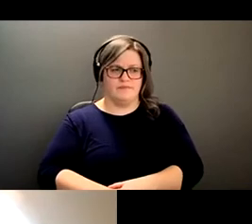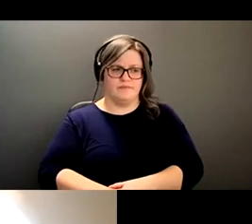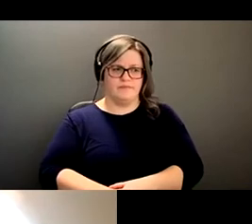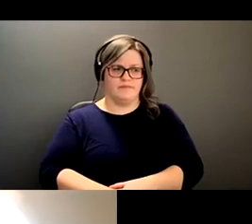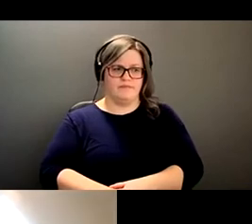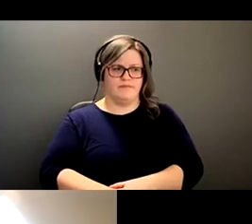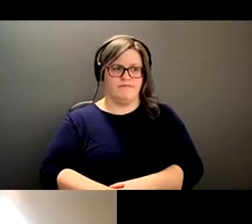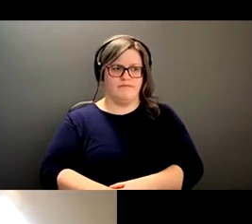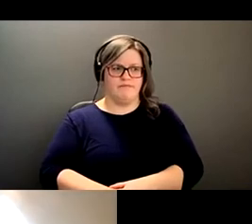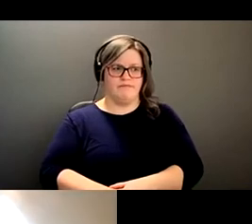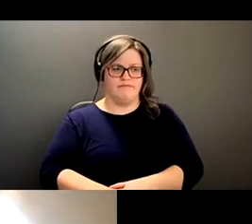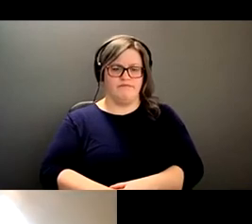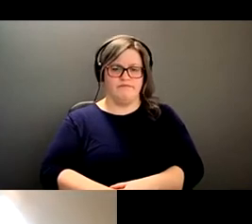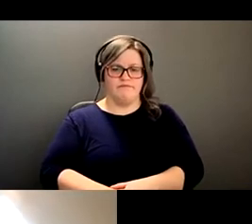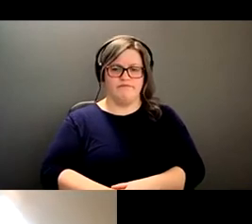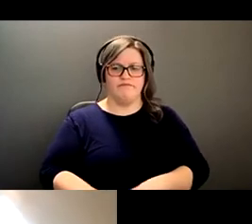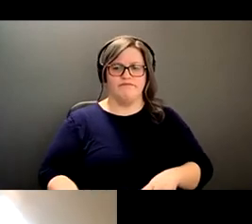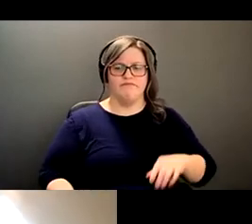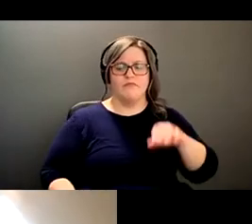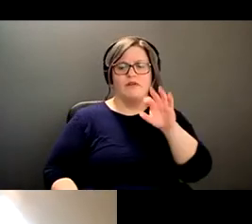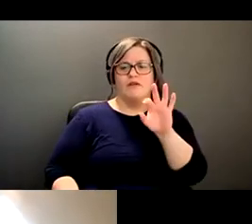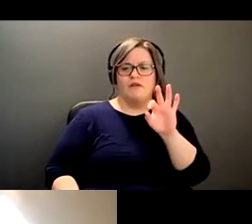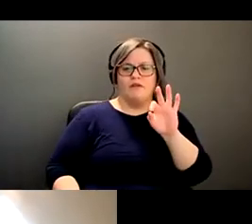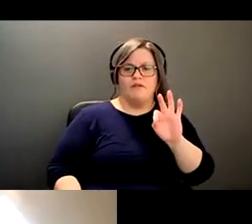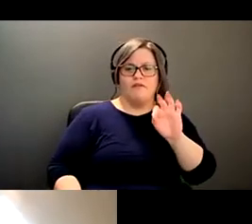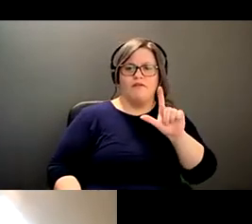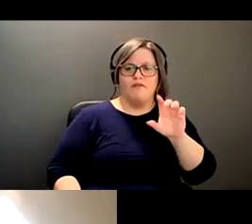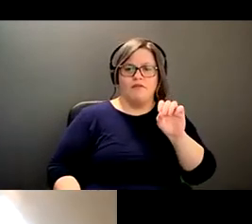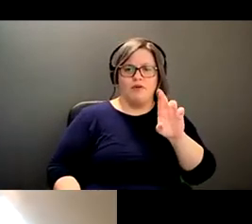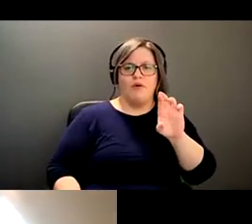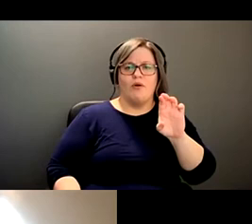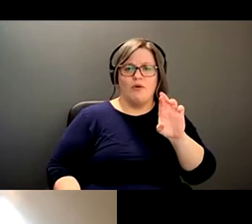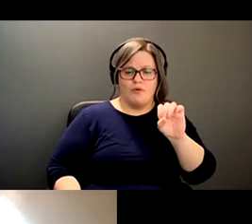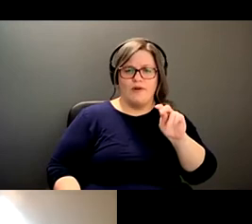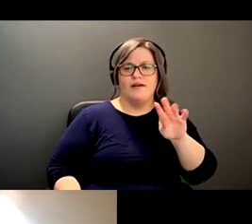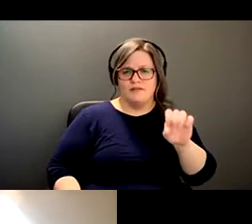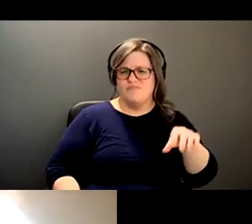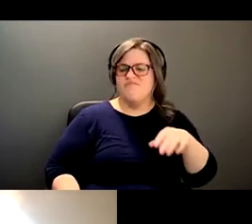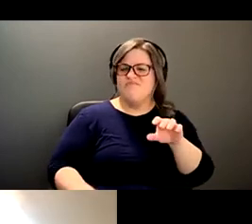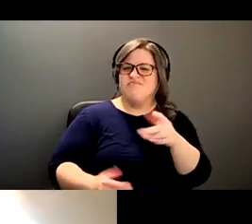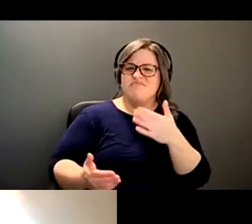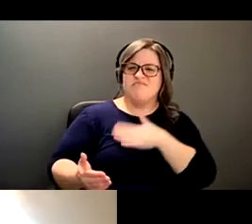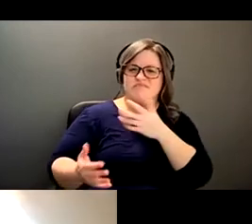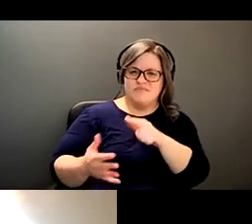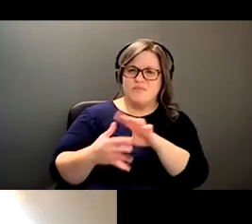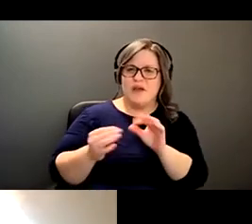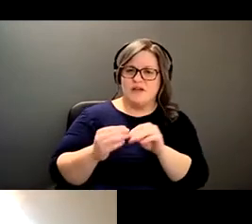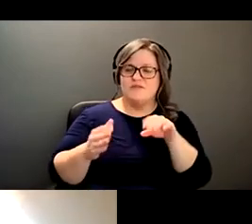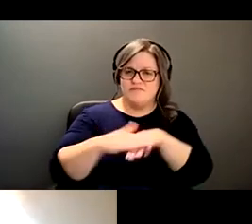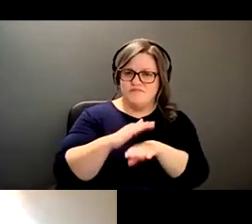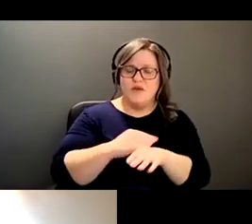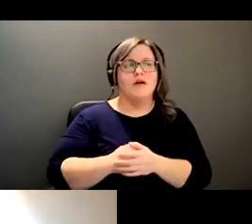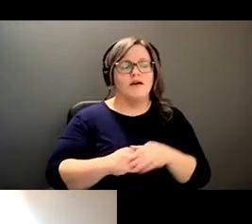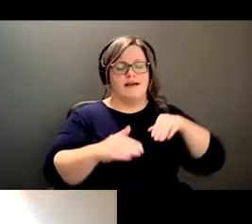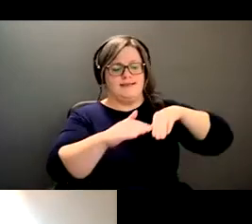Yeah, I'd like to think of accessibility not just like the fact that you can access